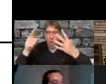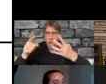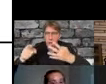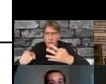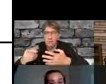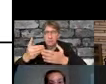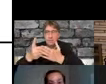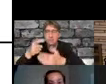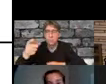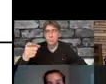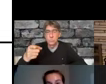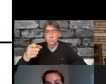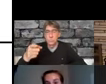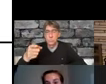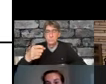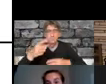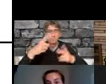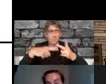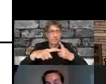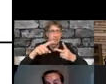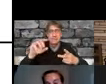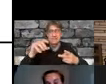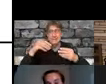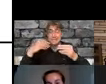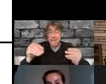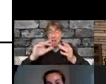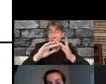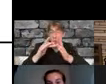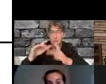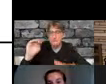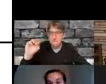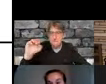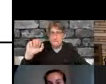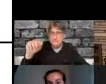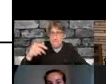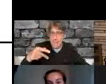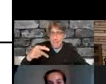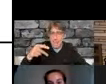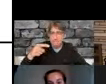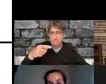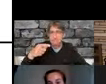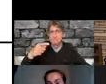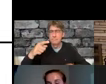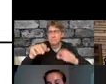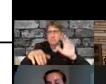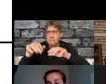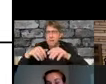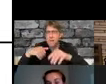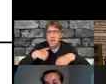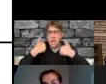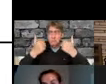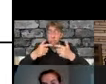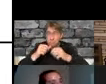The sales network mapper allows you to view the whole network of proposed locations and input your address to take a closer look at proposed locations